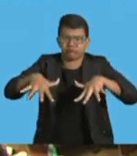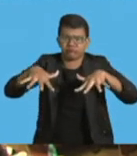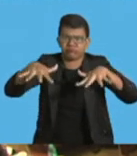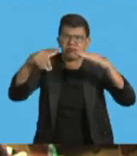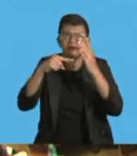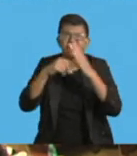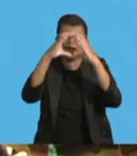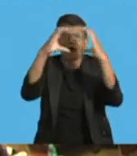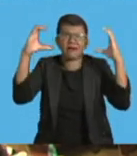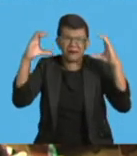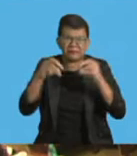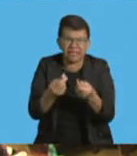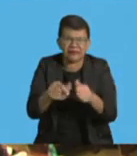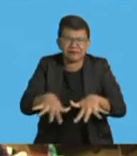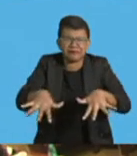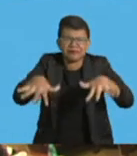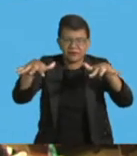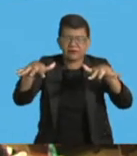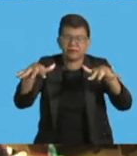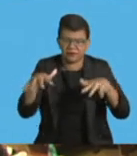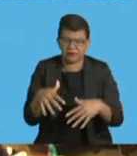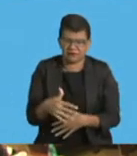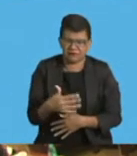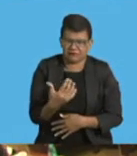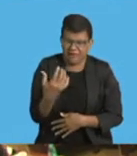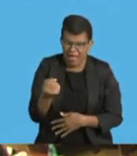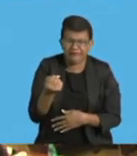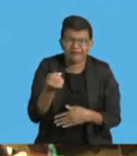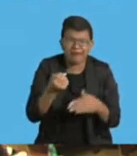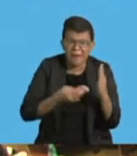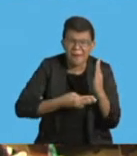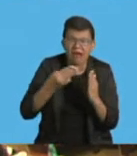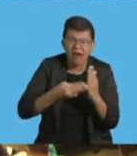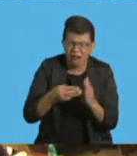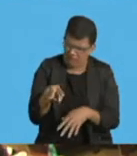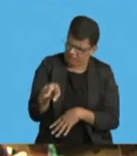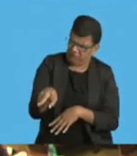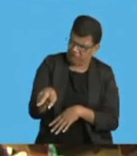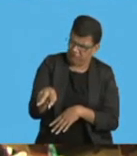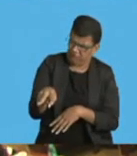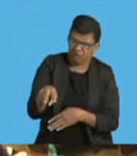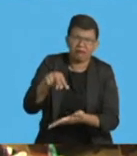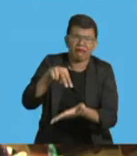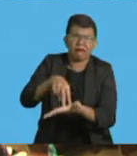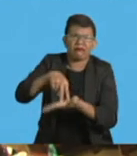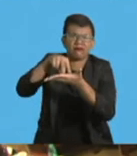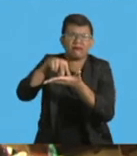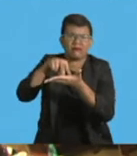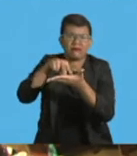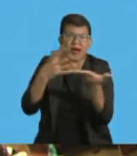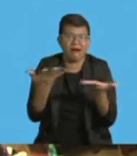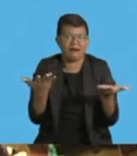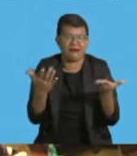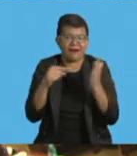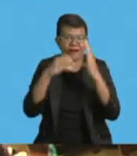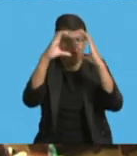The Time magazine cover photo of the Secretary General standing in the rising waters of waters in Tuvalu in a suit,